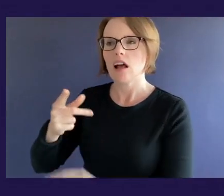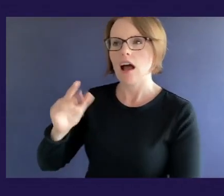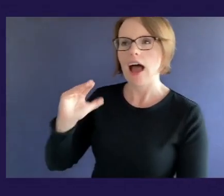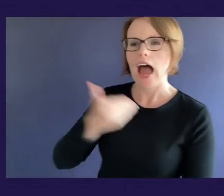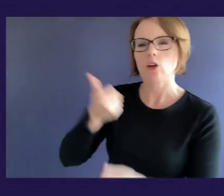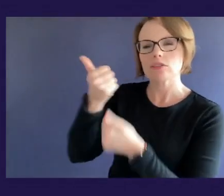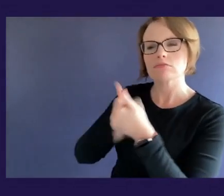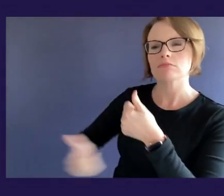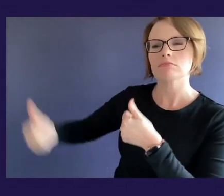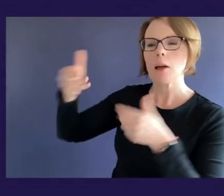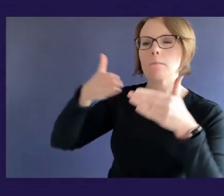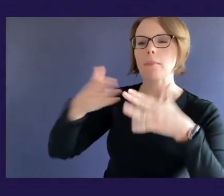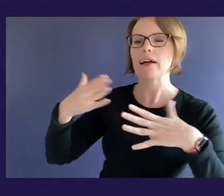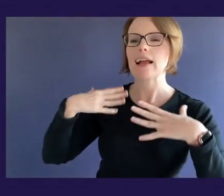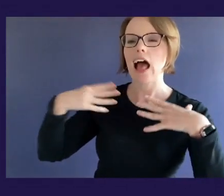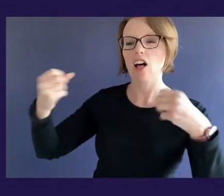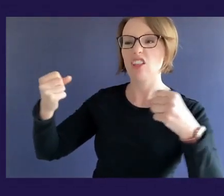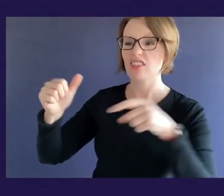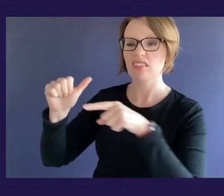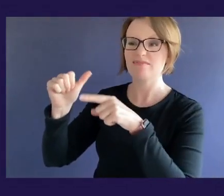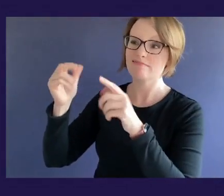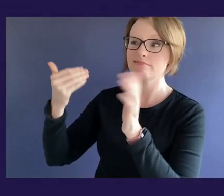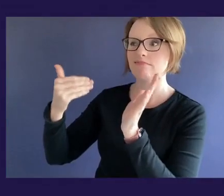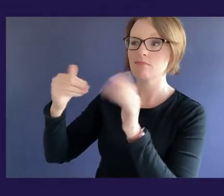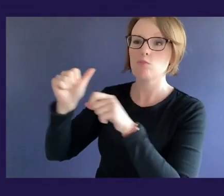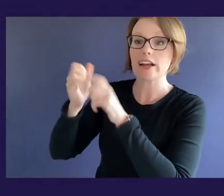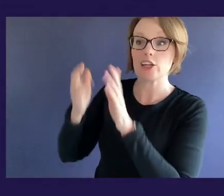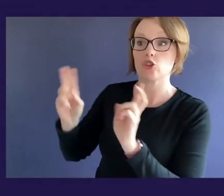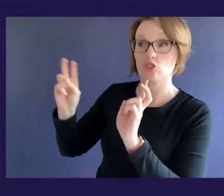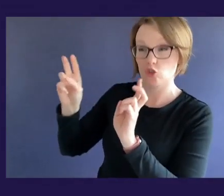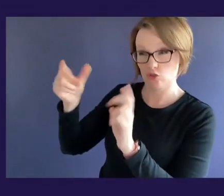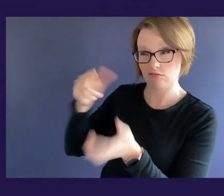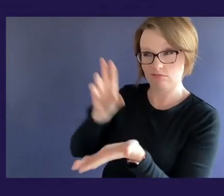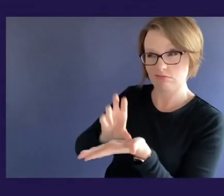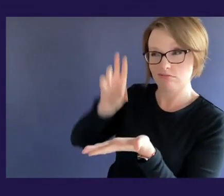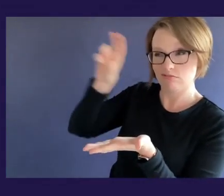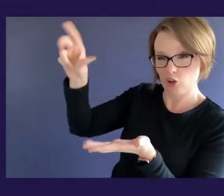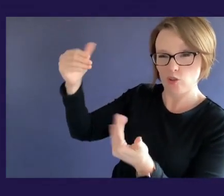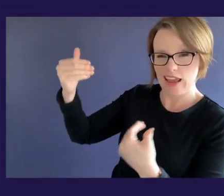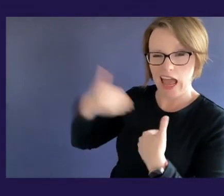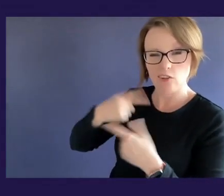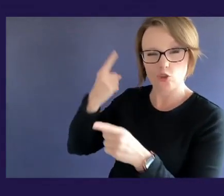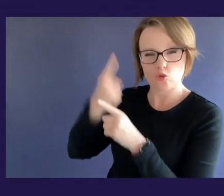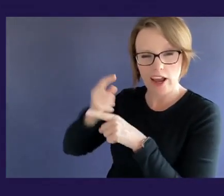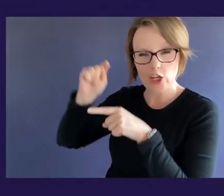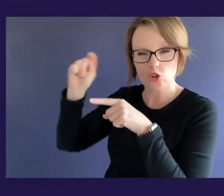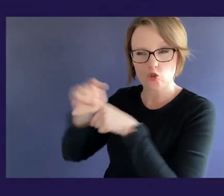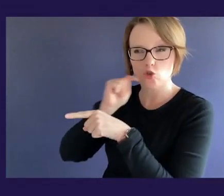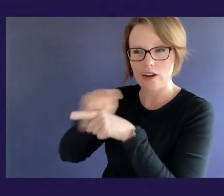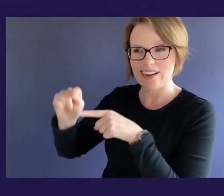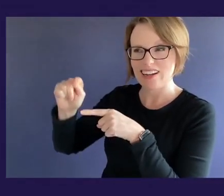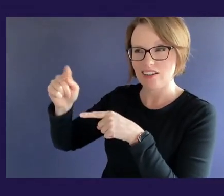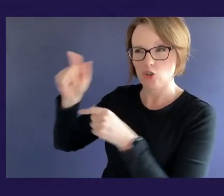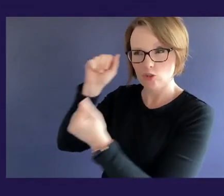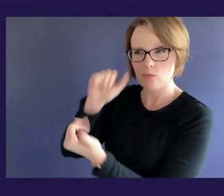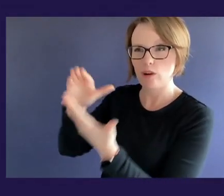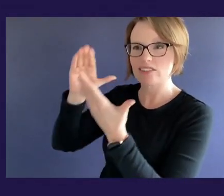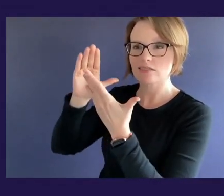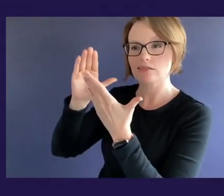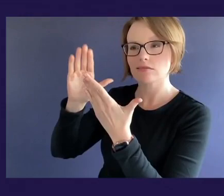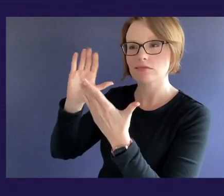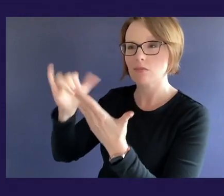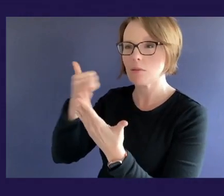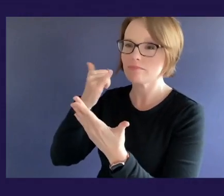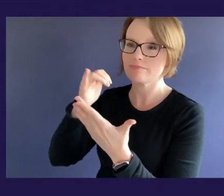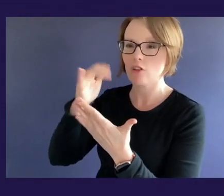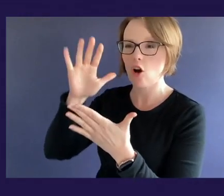practitioners really have the kind of training. This is a complexity that is new to us in public health,